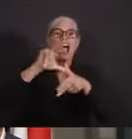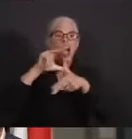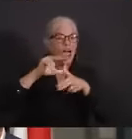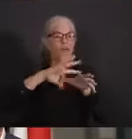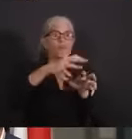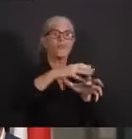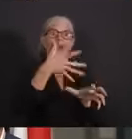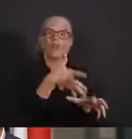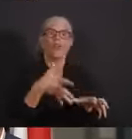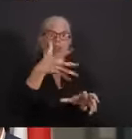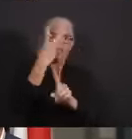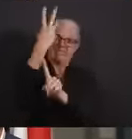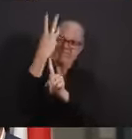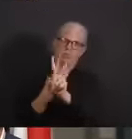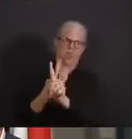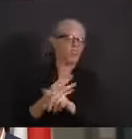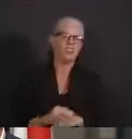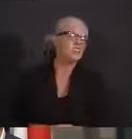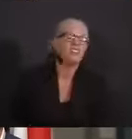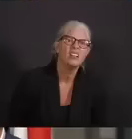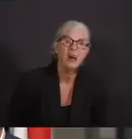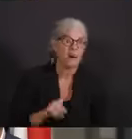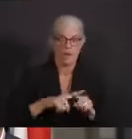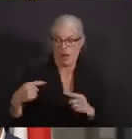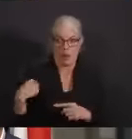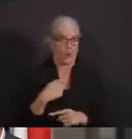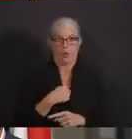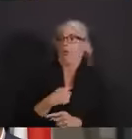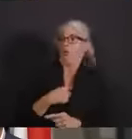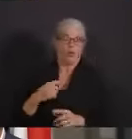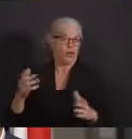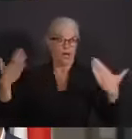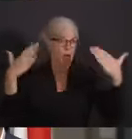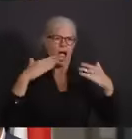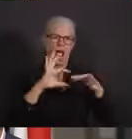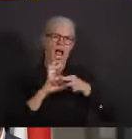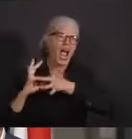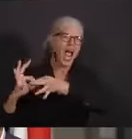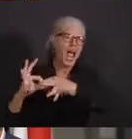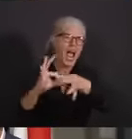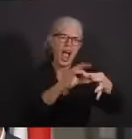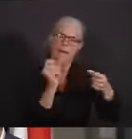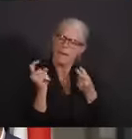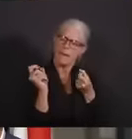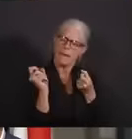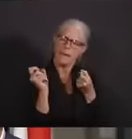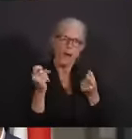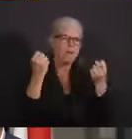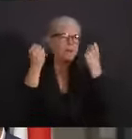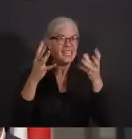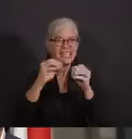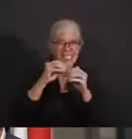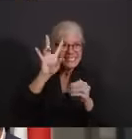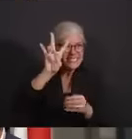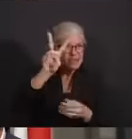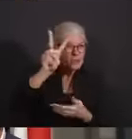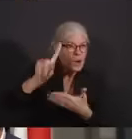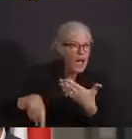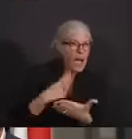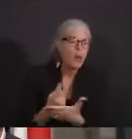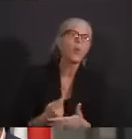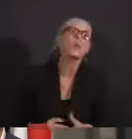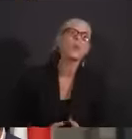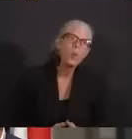surging our resources, which is really unprecedented, you know, we knocked out a lot of debris in like 72 hours. So we want to have a debris where